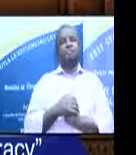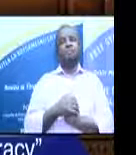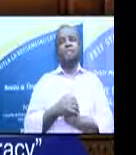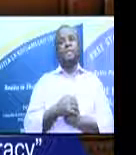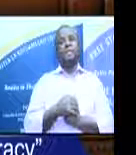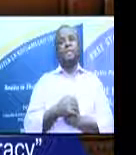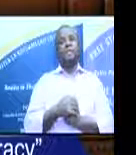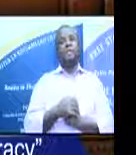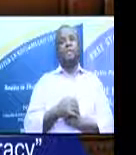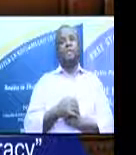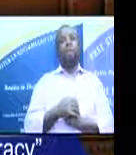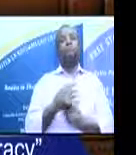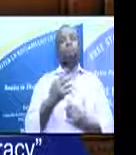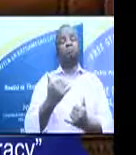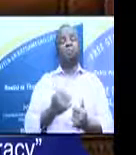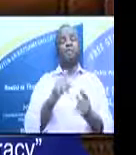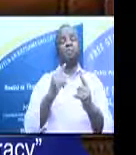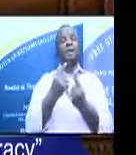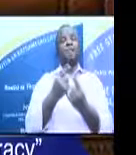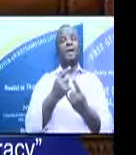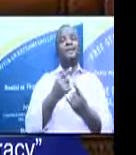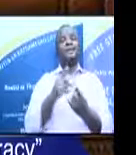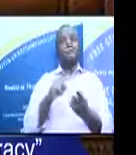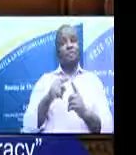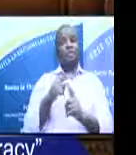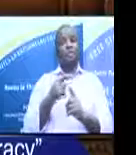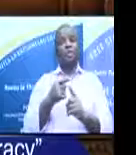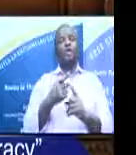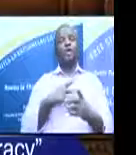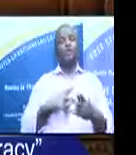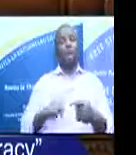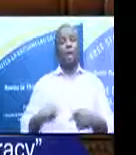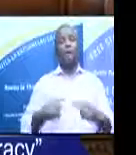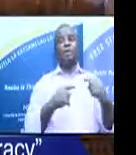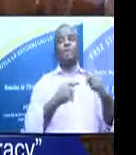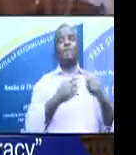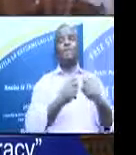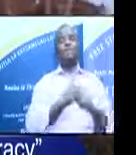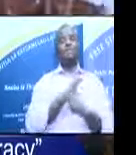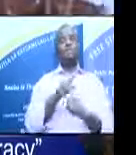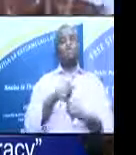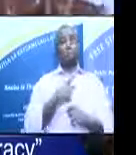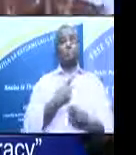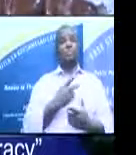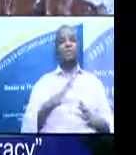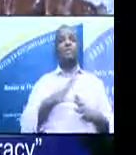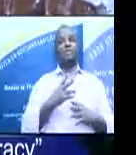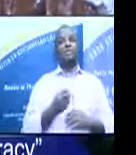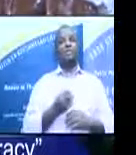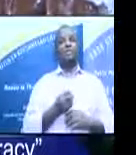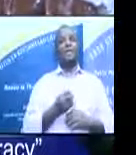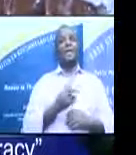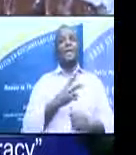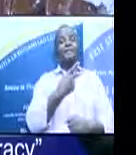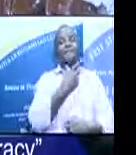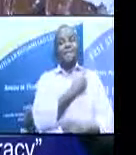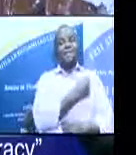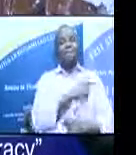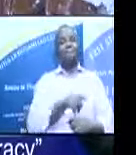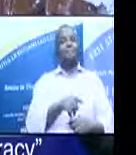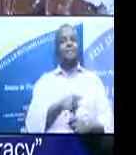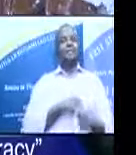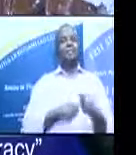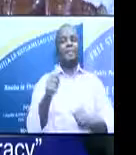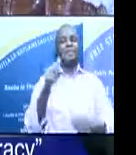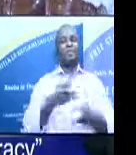about the aggressive effort of the department to counter vaccine hesitancy. Vaccination remains the best way